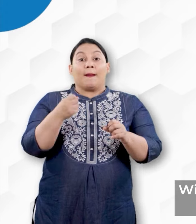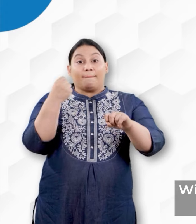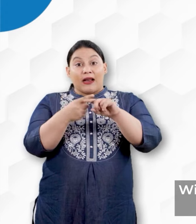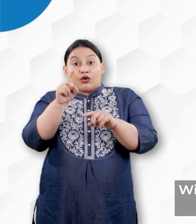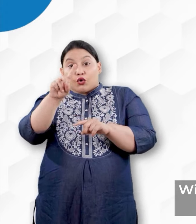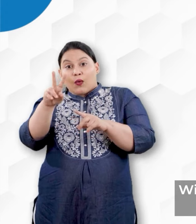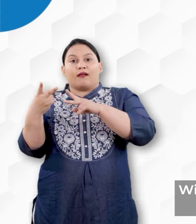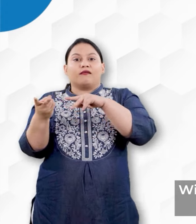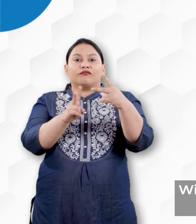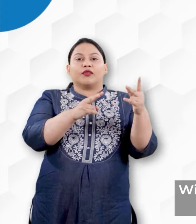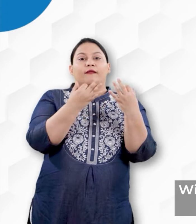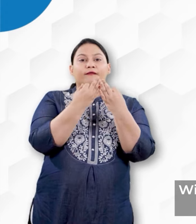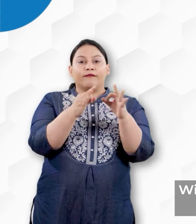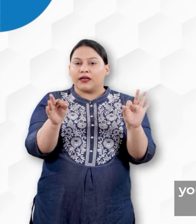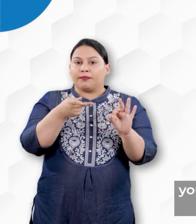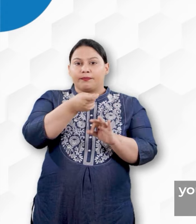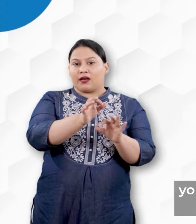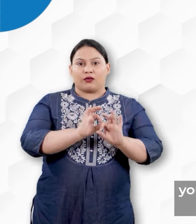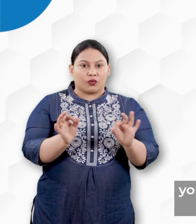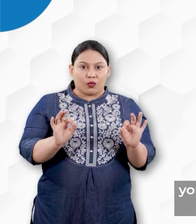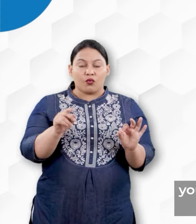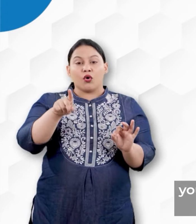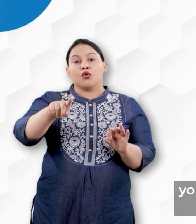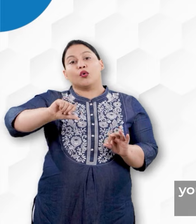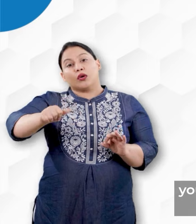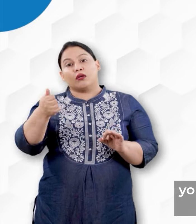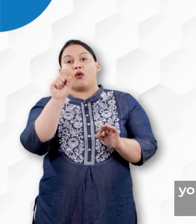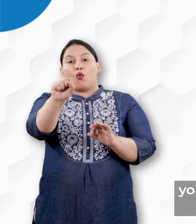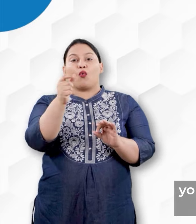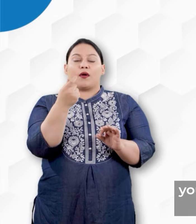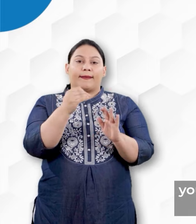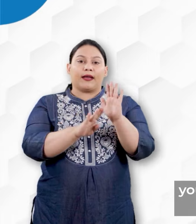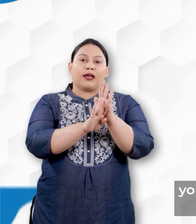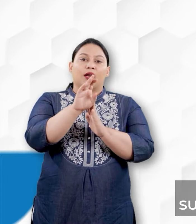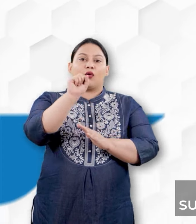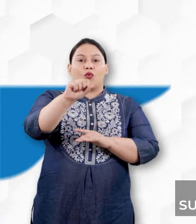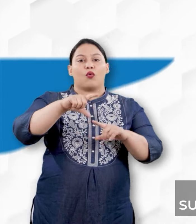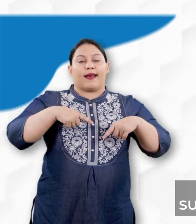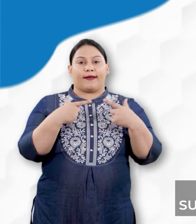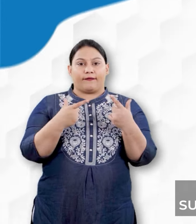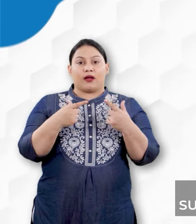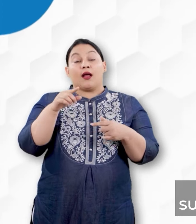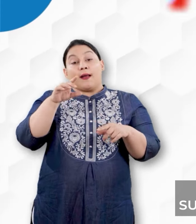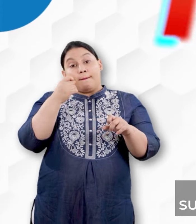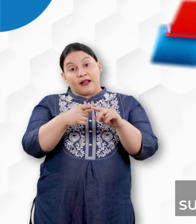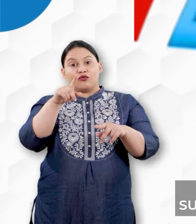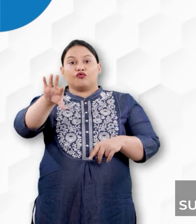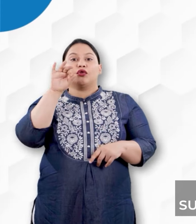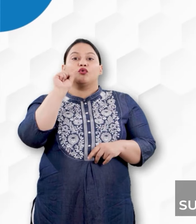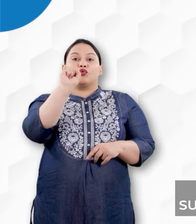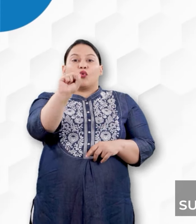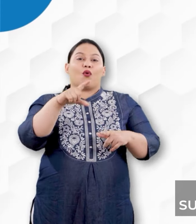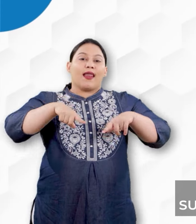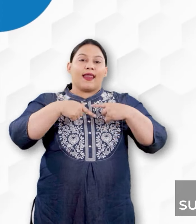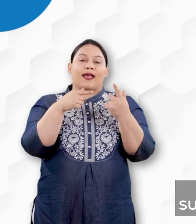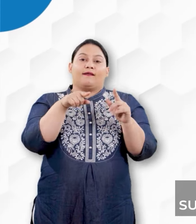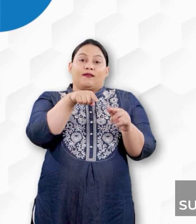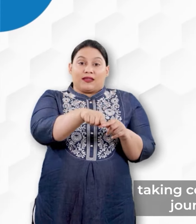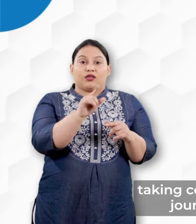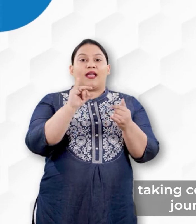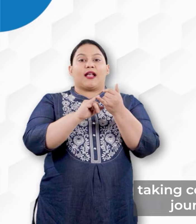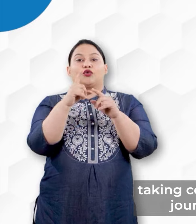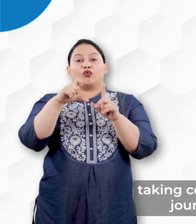free switches per policy year, you can grow your wealth on your own terms. by choosing SUD Life eWealth